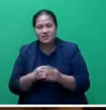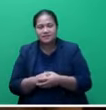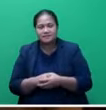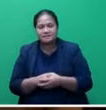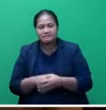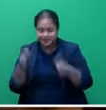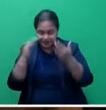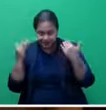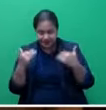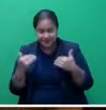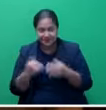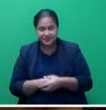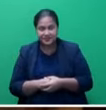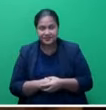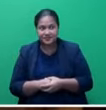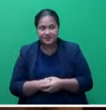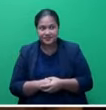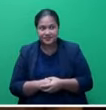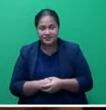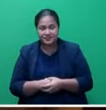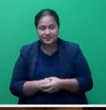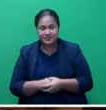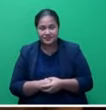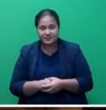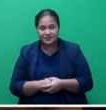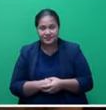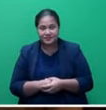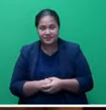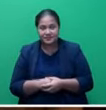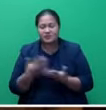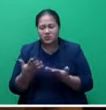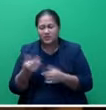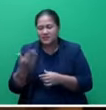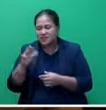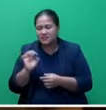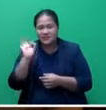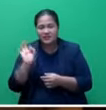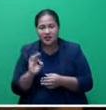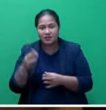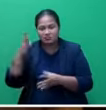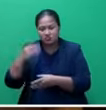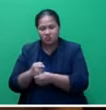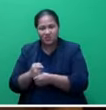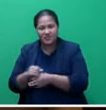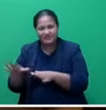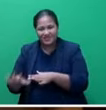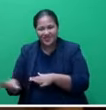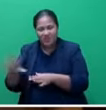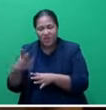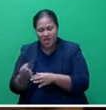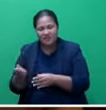Mr. Speaker, ratoon comprises 90% of the total area under cane.